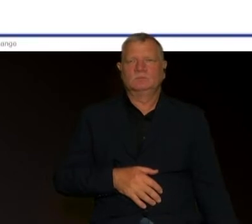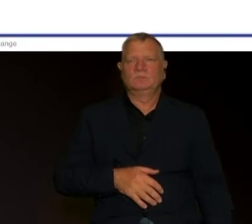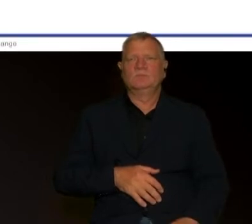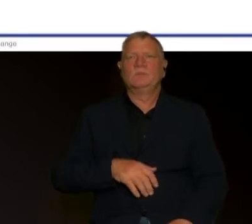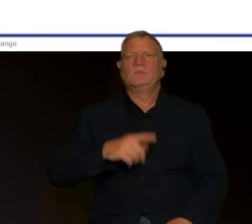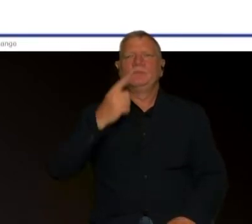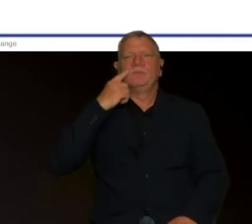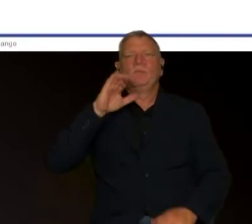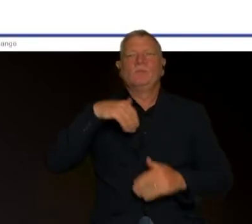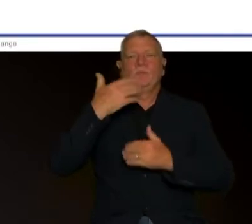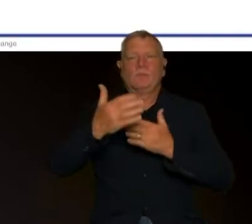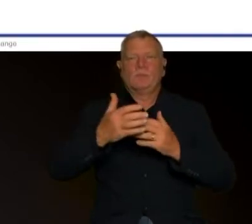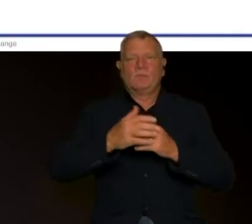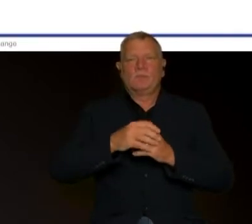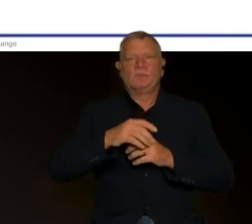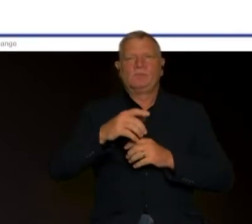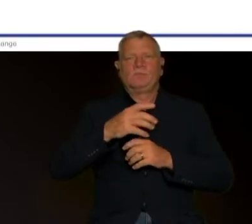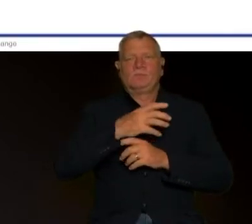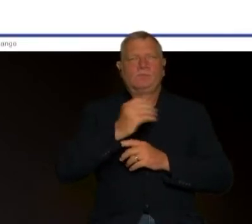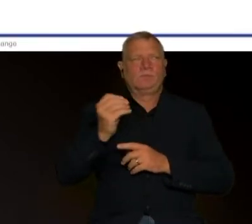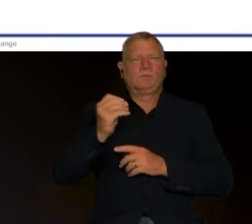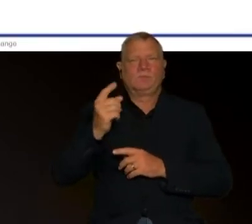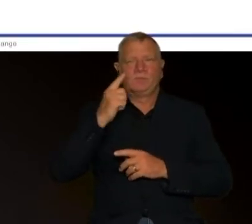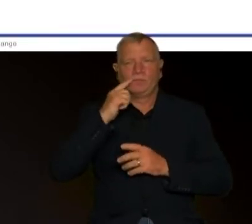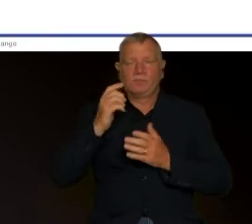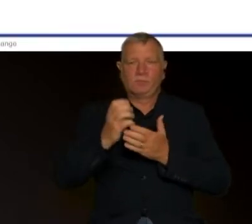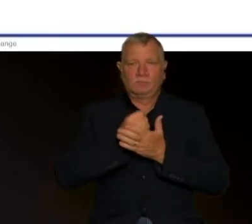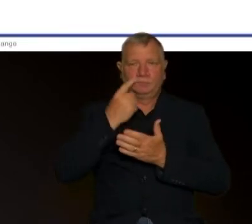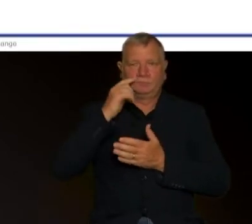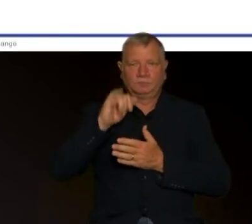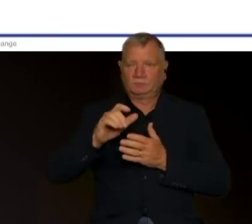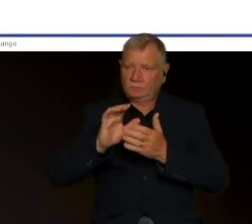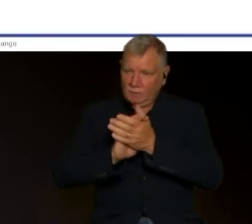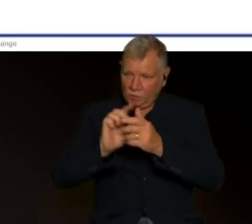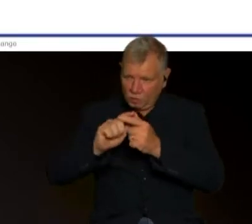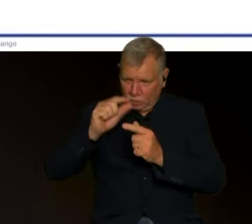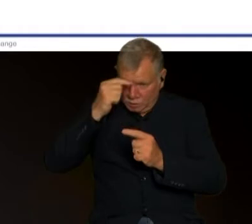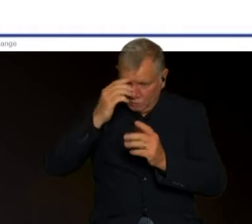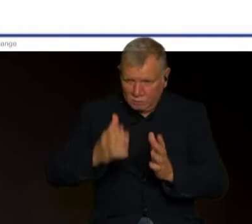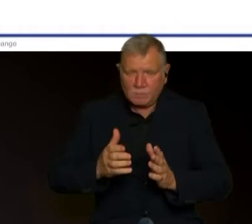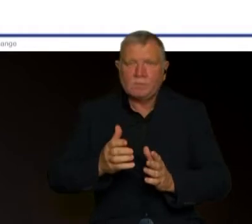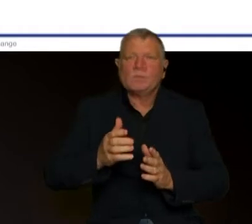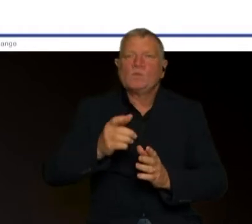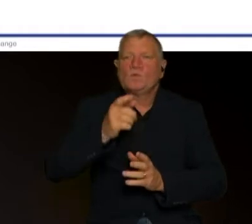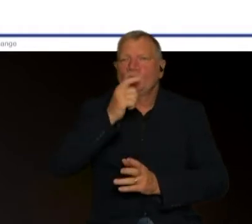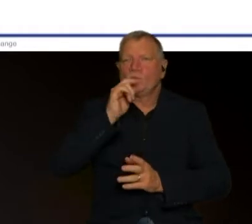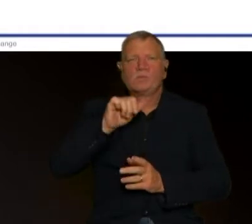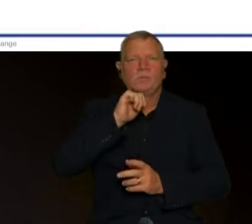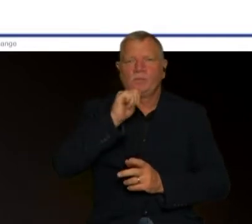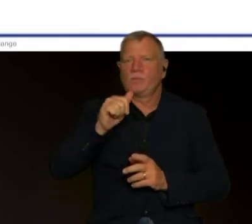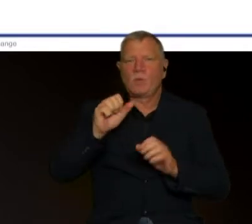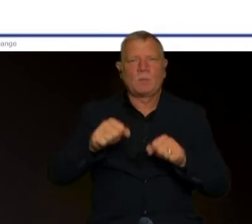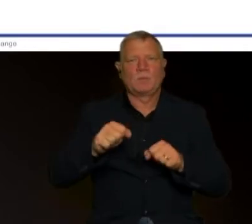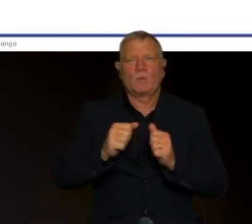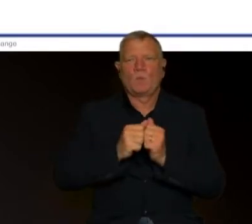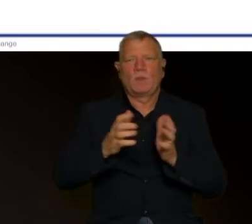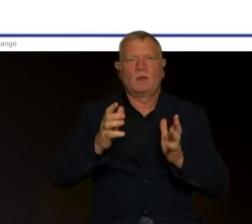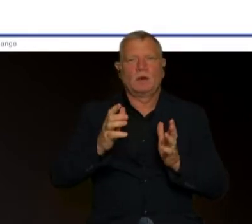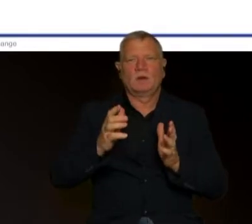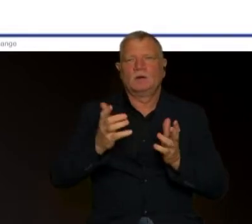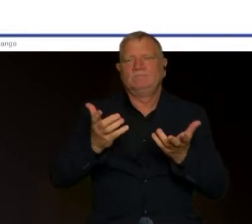the pilot is done. And obviously, I'm going to congratulate the